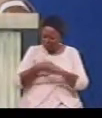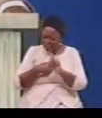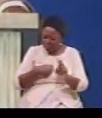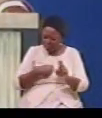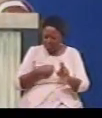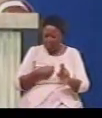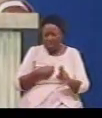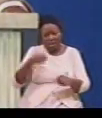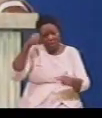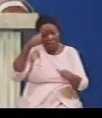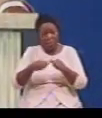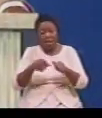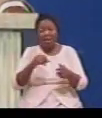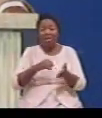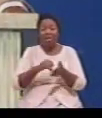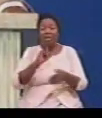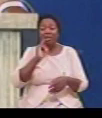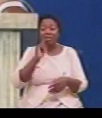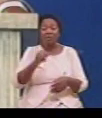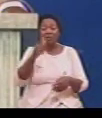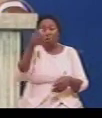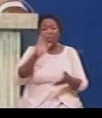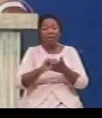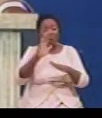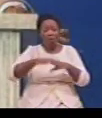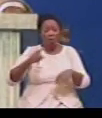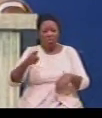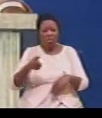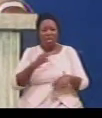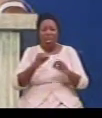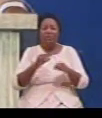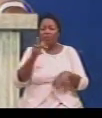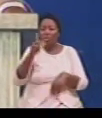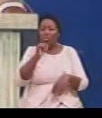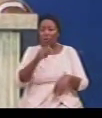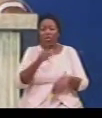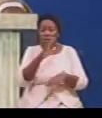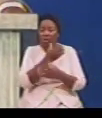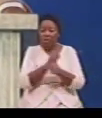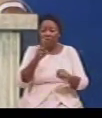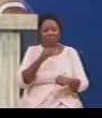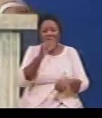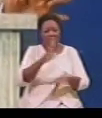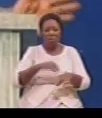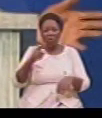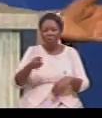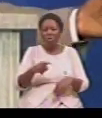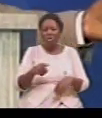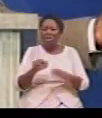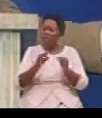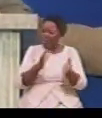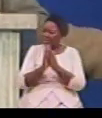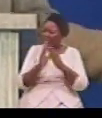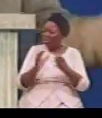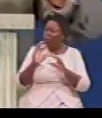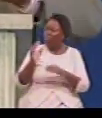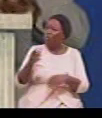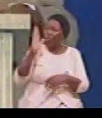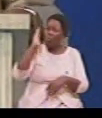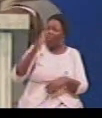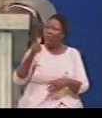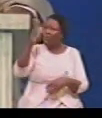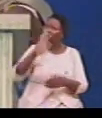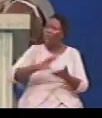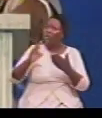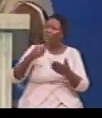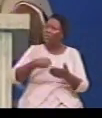he didn't want to save you. Will he forgive me? Of course, he'll forgive you. He wouldn't call you. He wouldn't